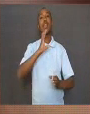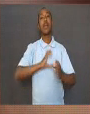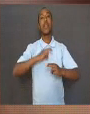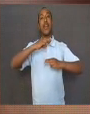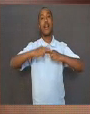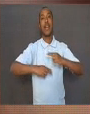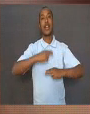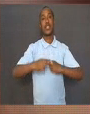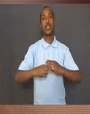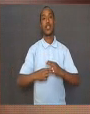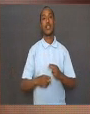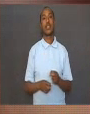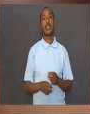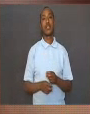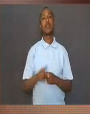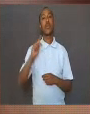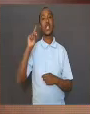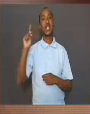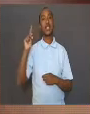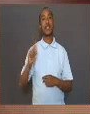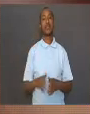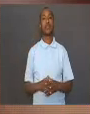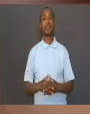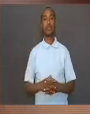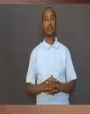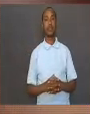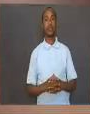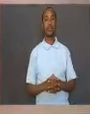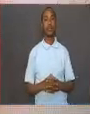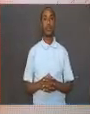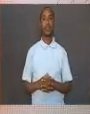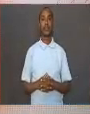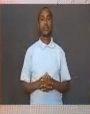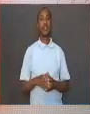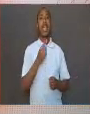of a chemical reaction's product.